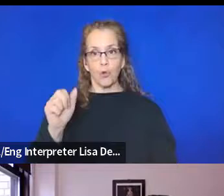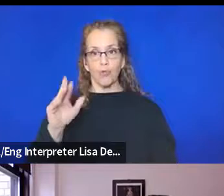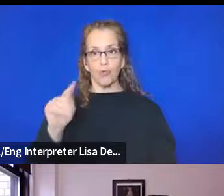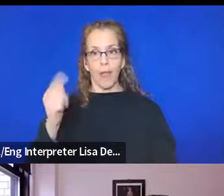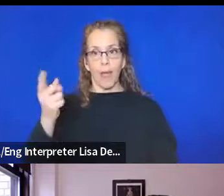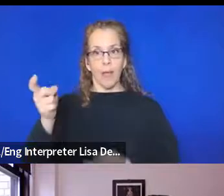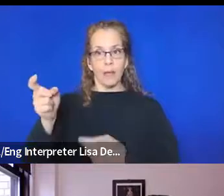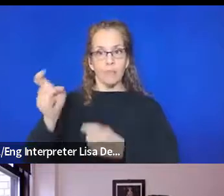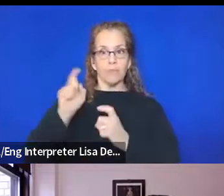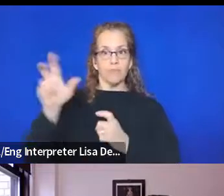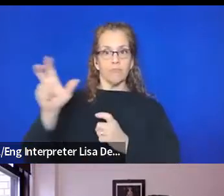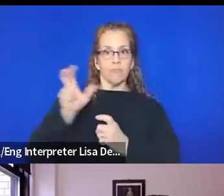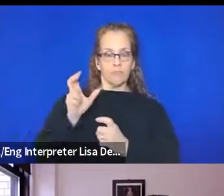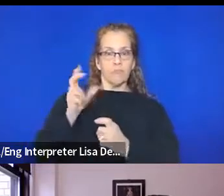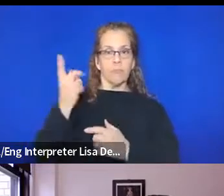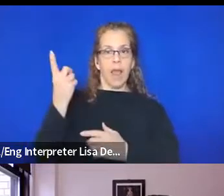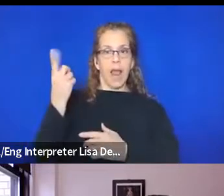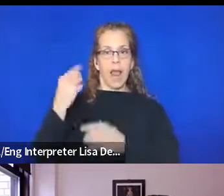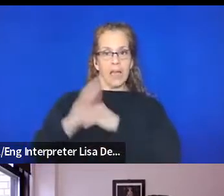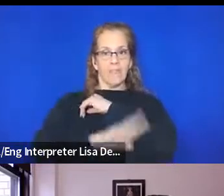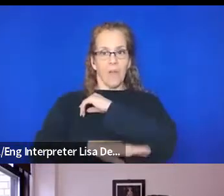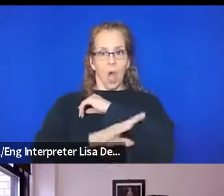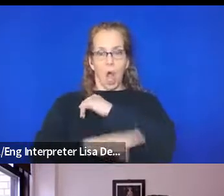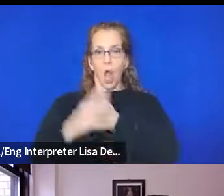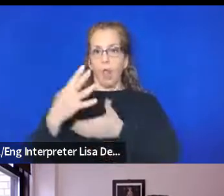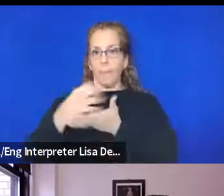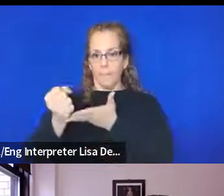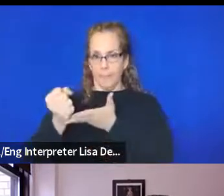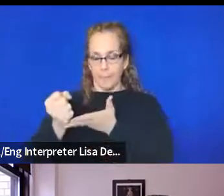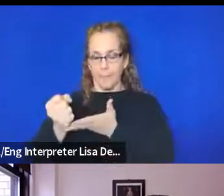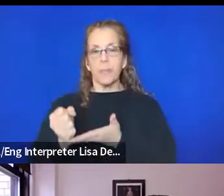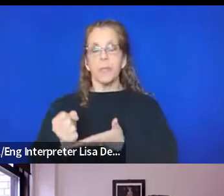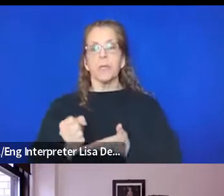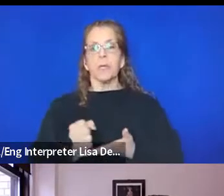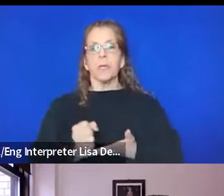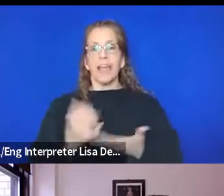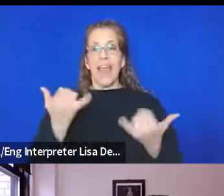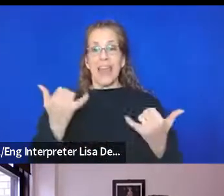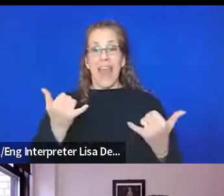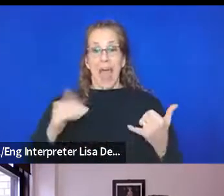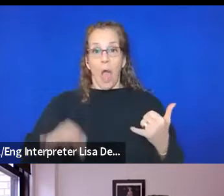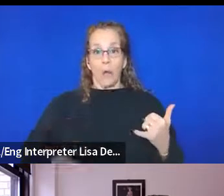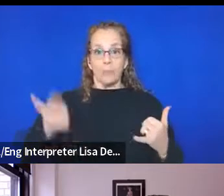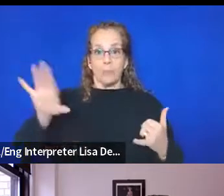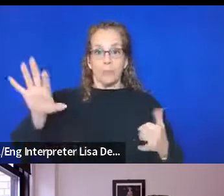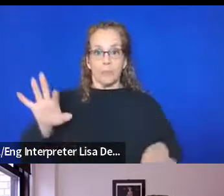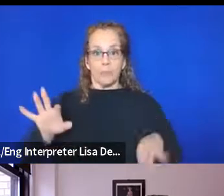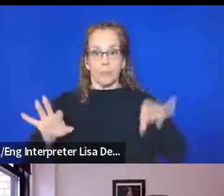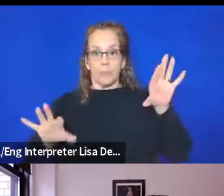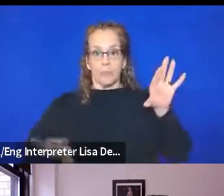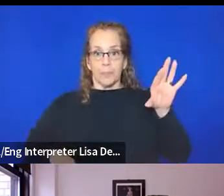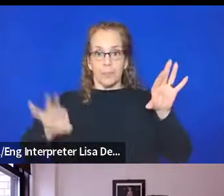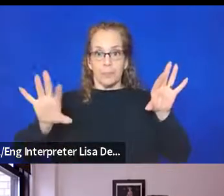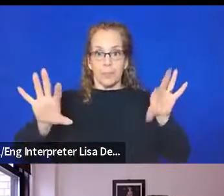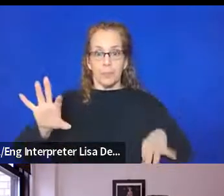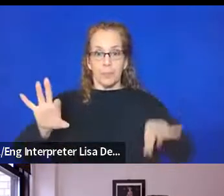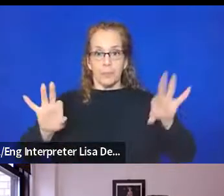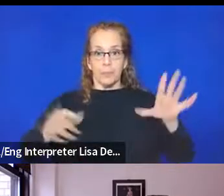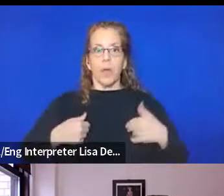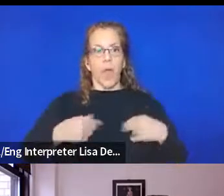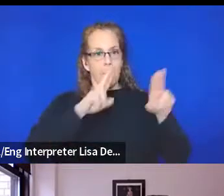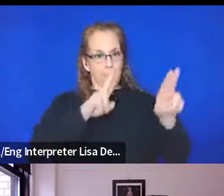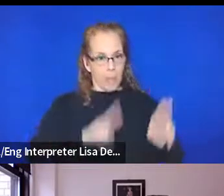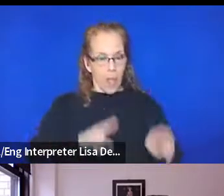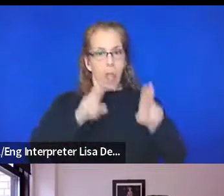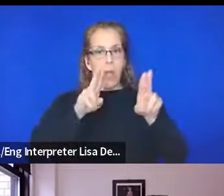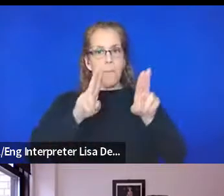I got a NYFA grant last fall, but that's gone, and everything is coming out of my pocket. And I've been applying for other things. I